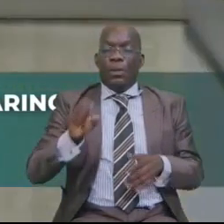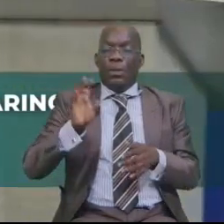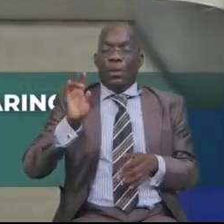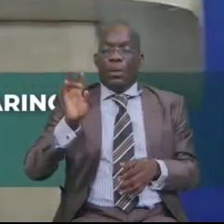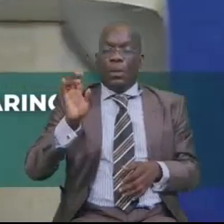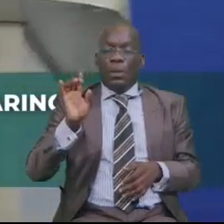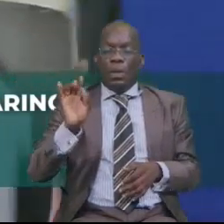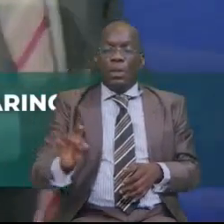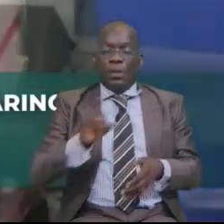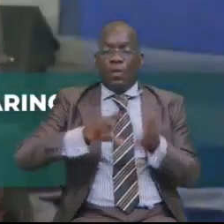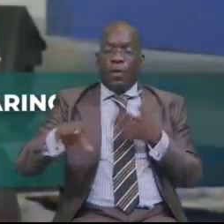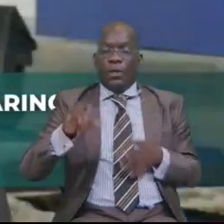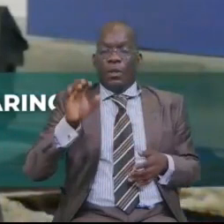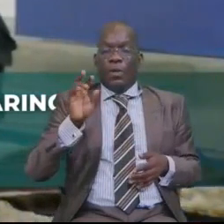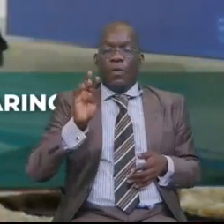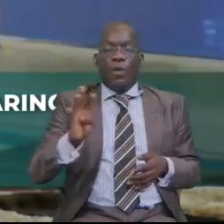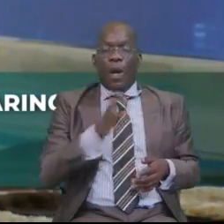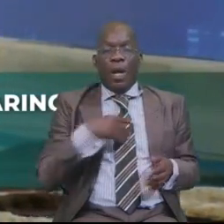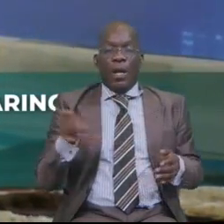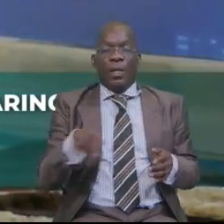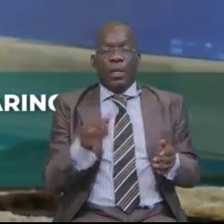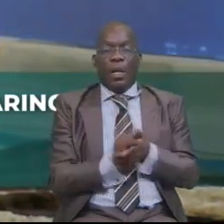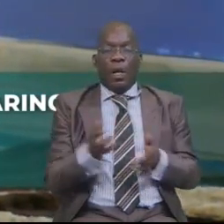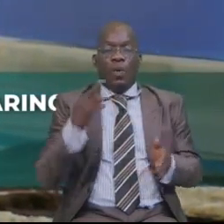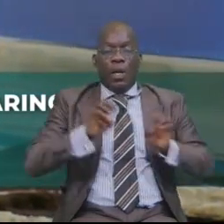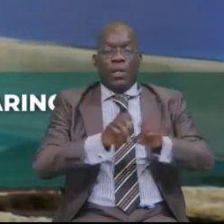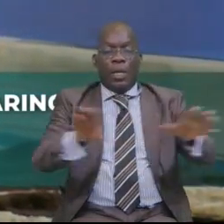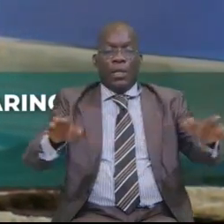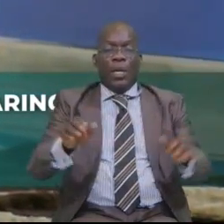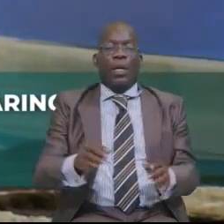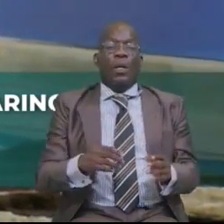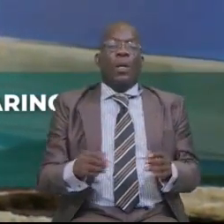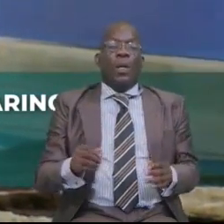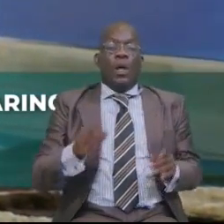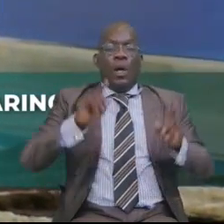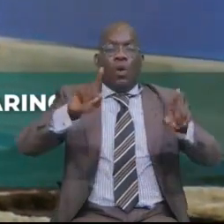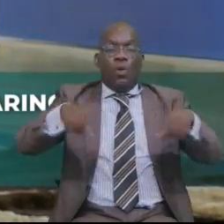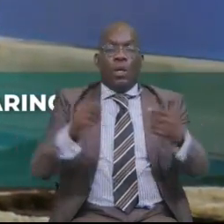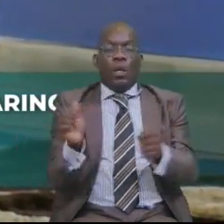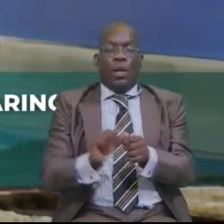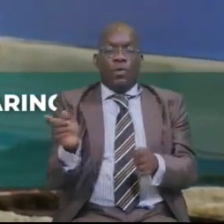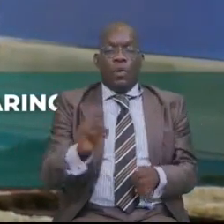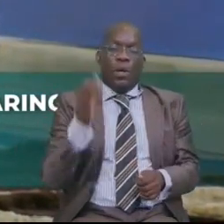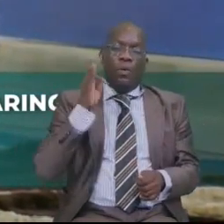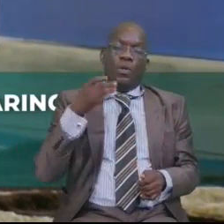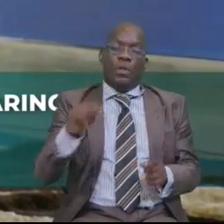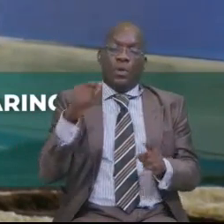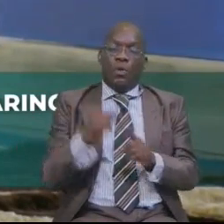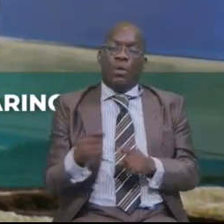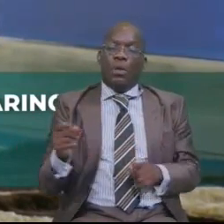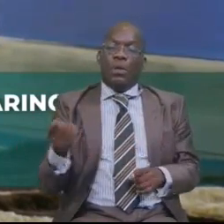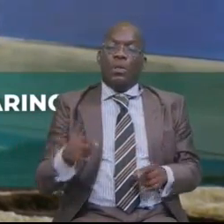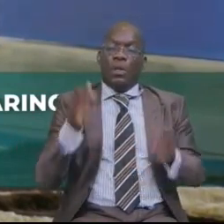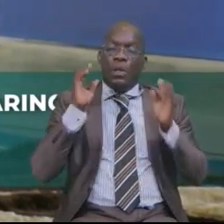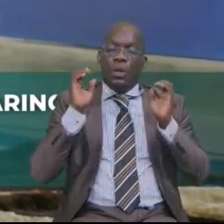were scattered abroad, they went everywhere preaching the word. The concentration